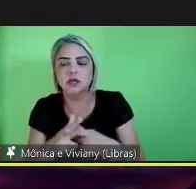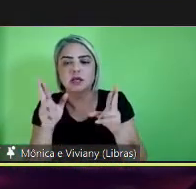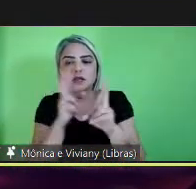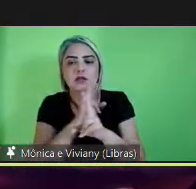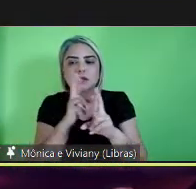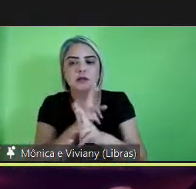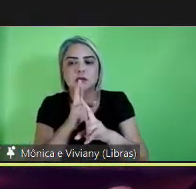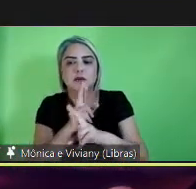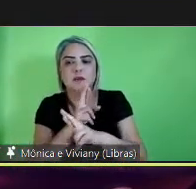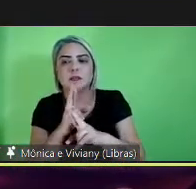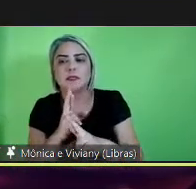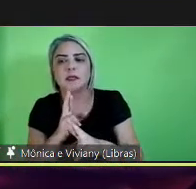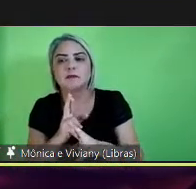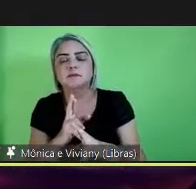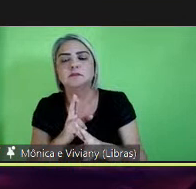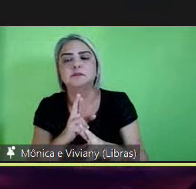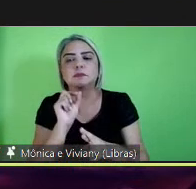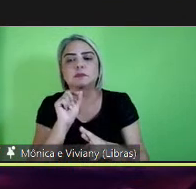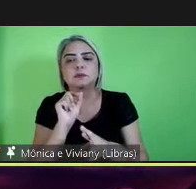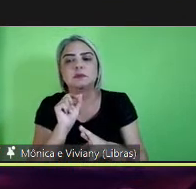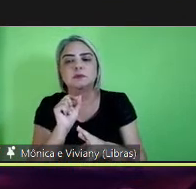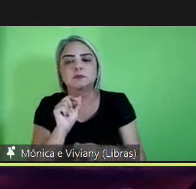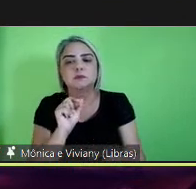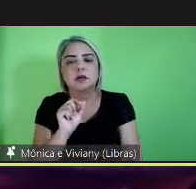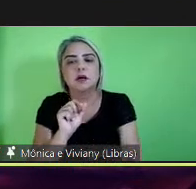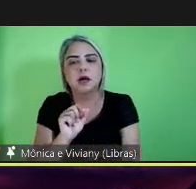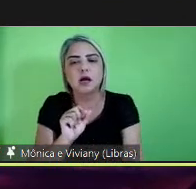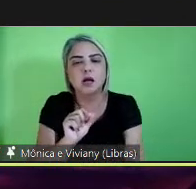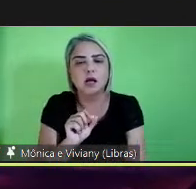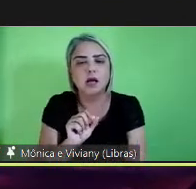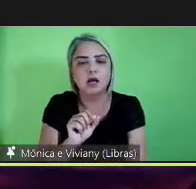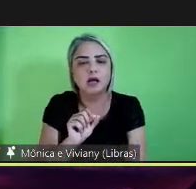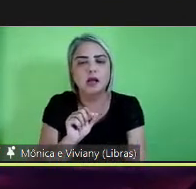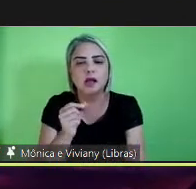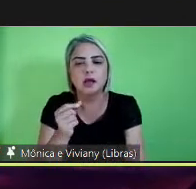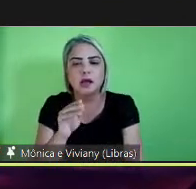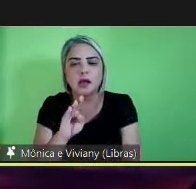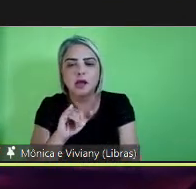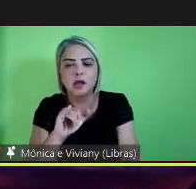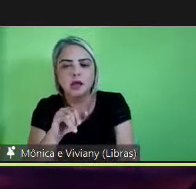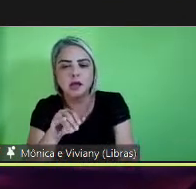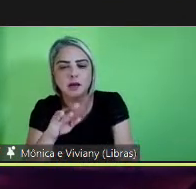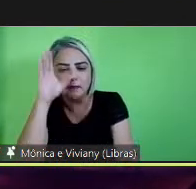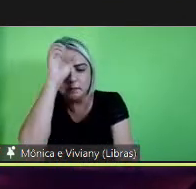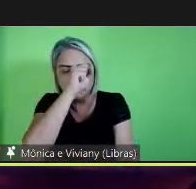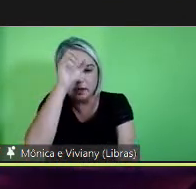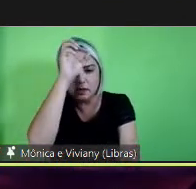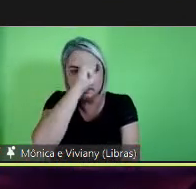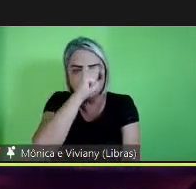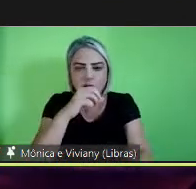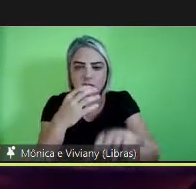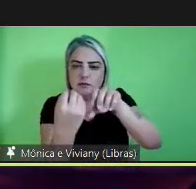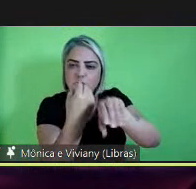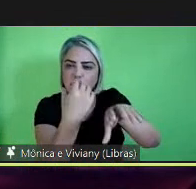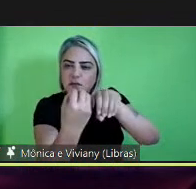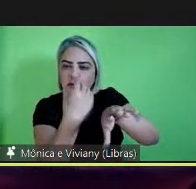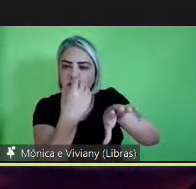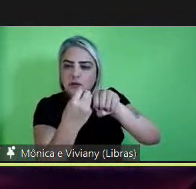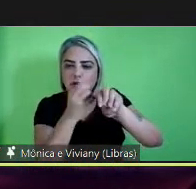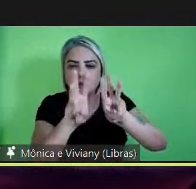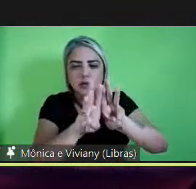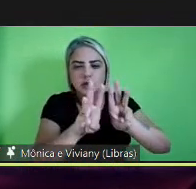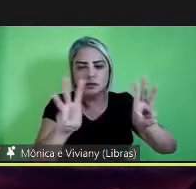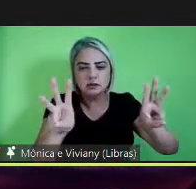e-learning. And we've used a lot of e-learning during the pandemic that has been applicable. What I'm delivering to